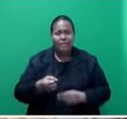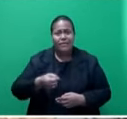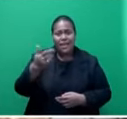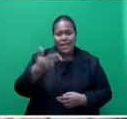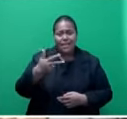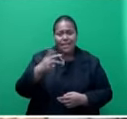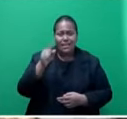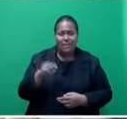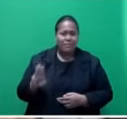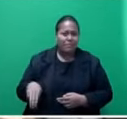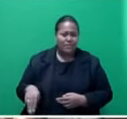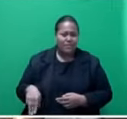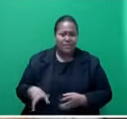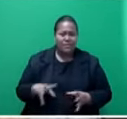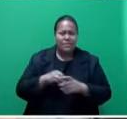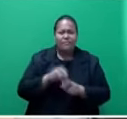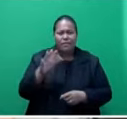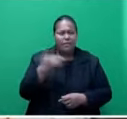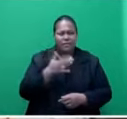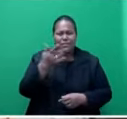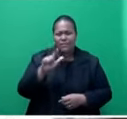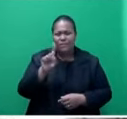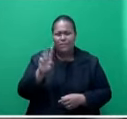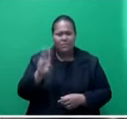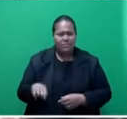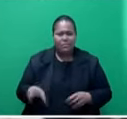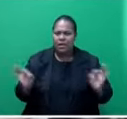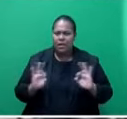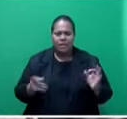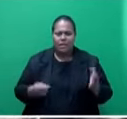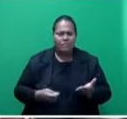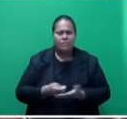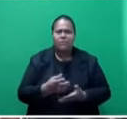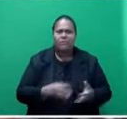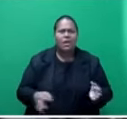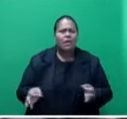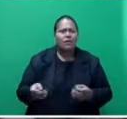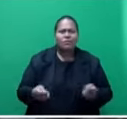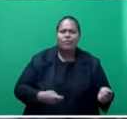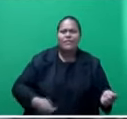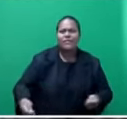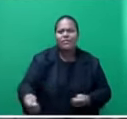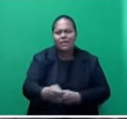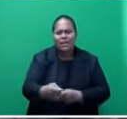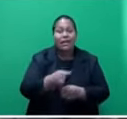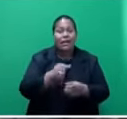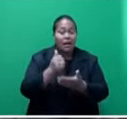the 59,571 members have had no transactions in their accounts for over 10 years or